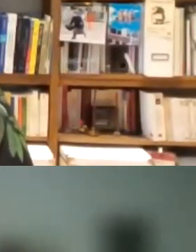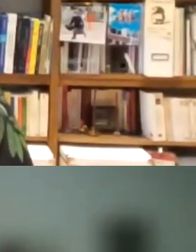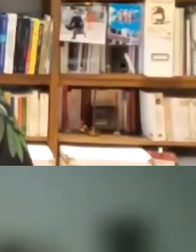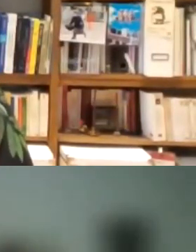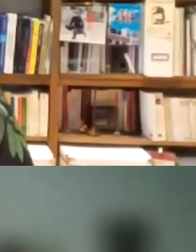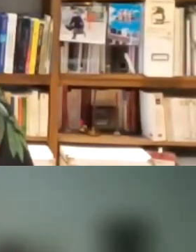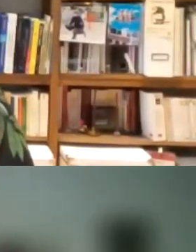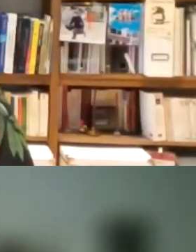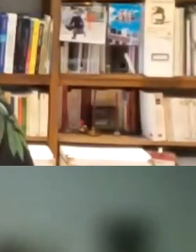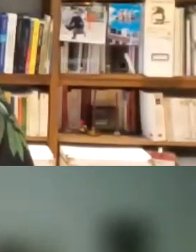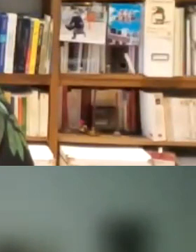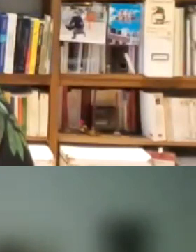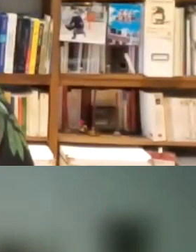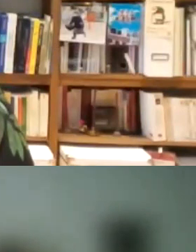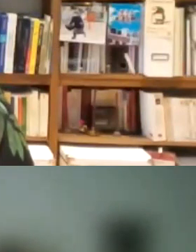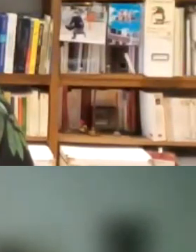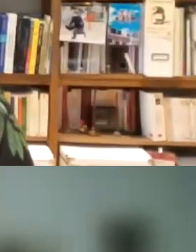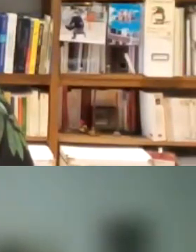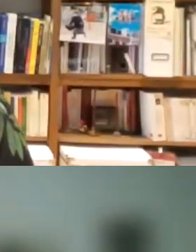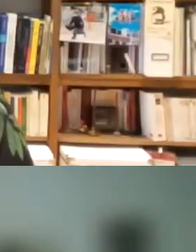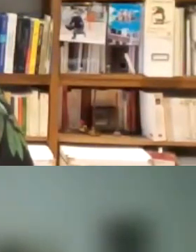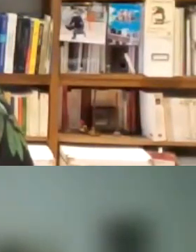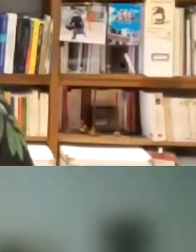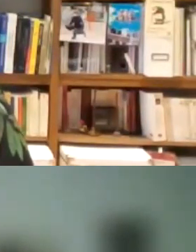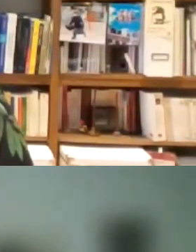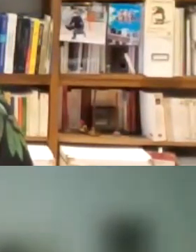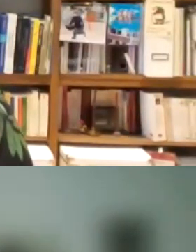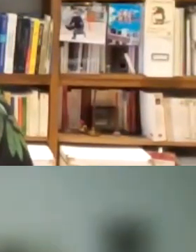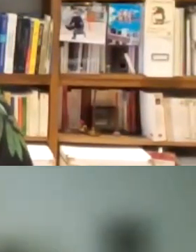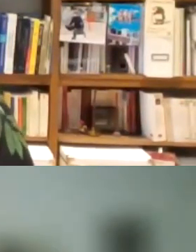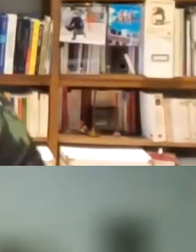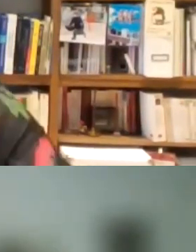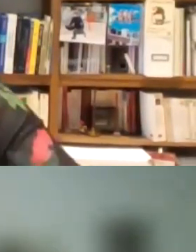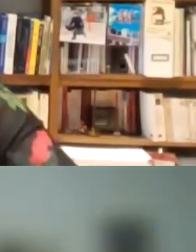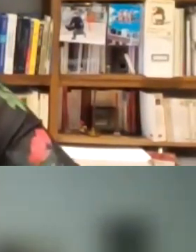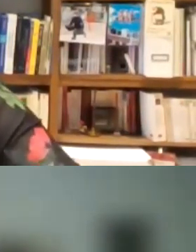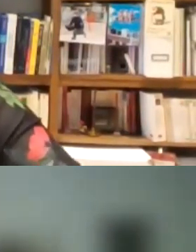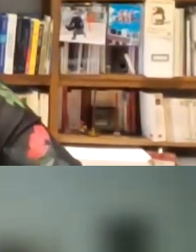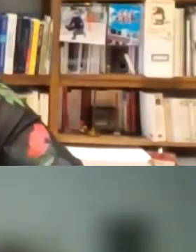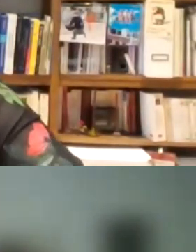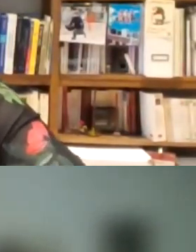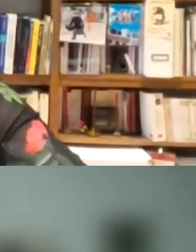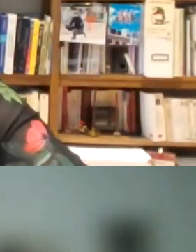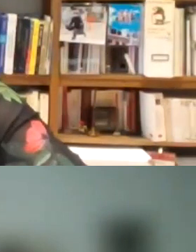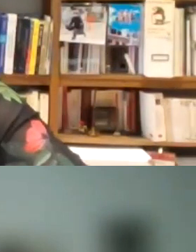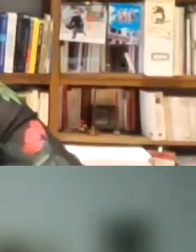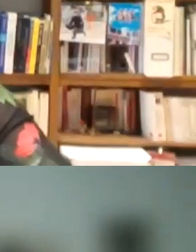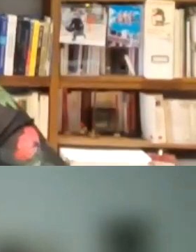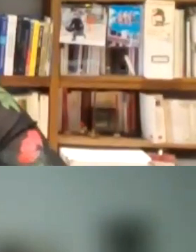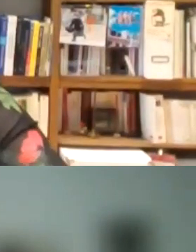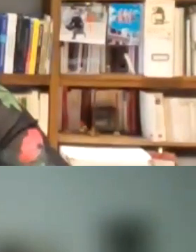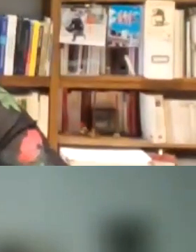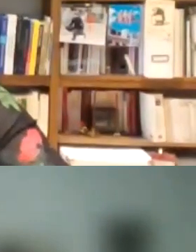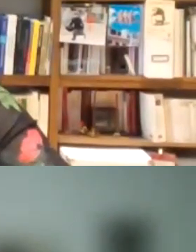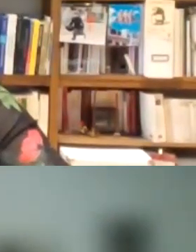to give people just a moment to digest and type up their questions in the box. I'll get us started.